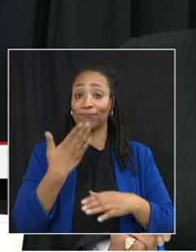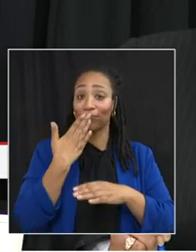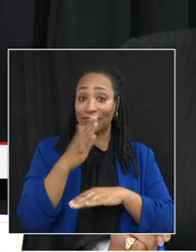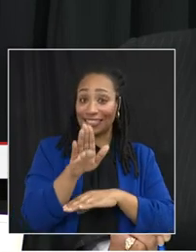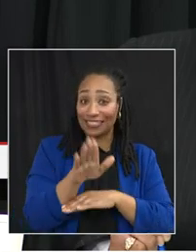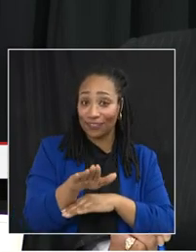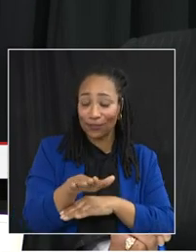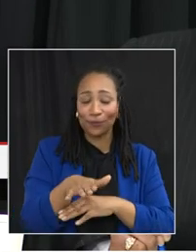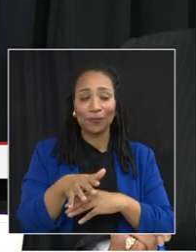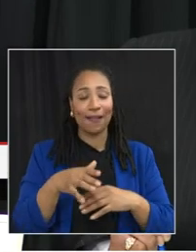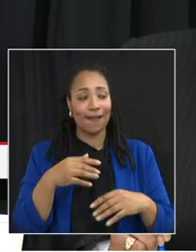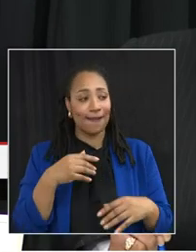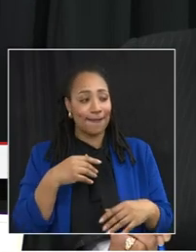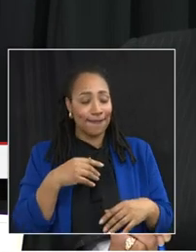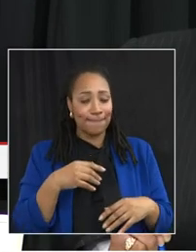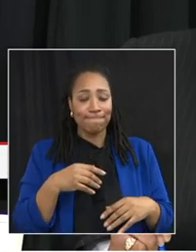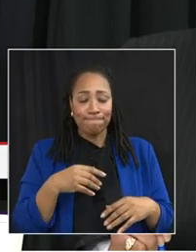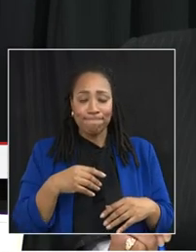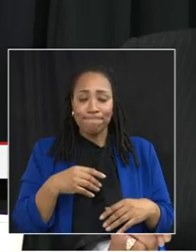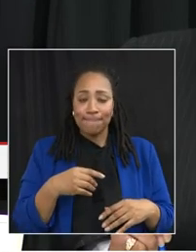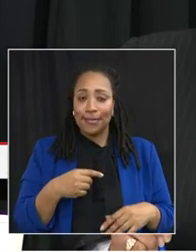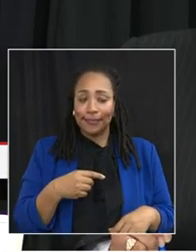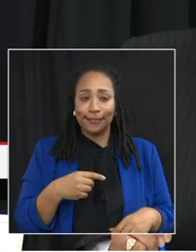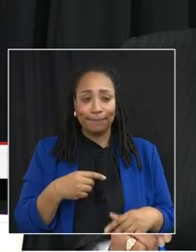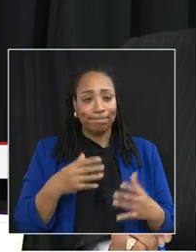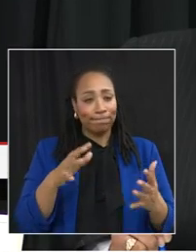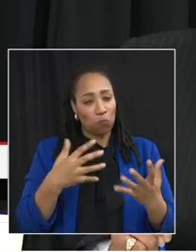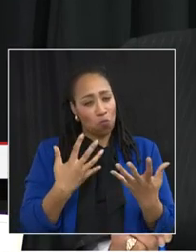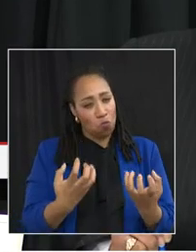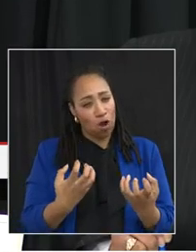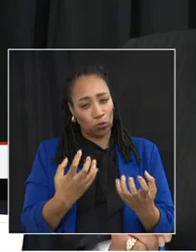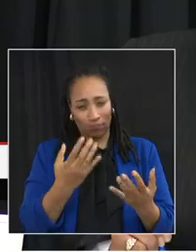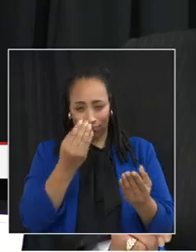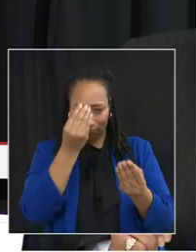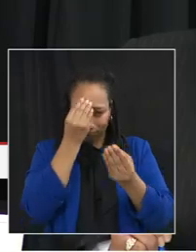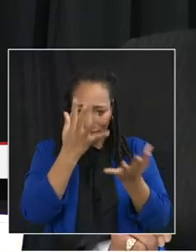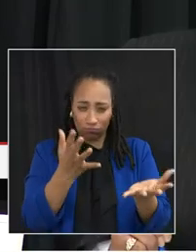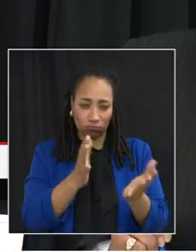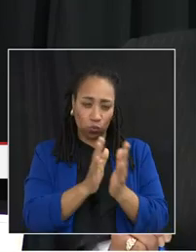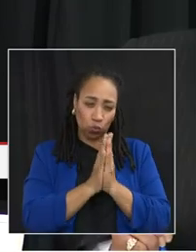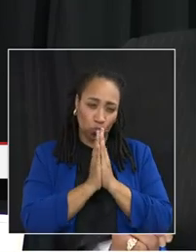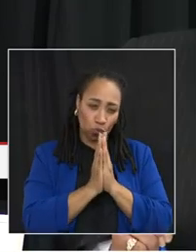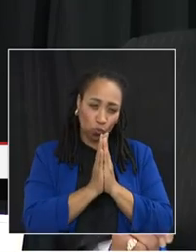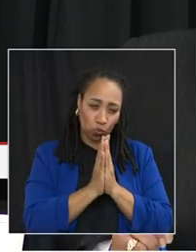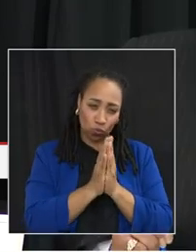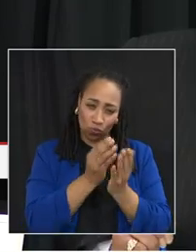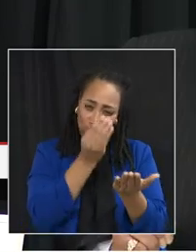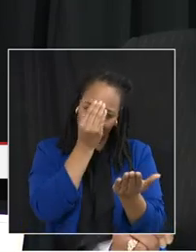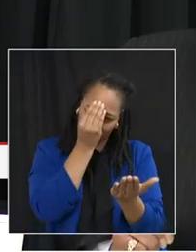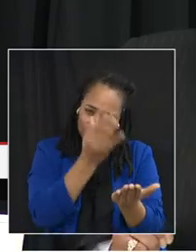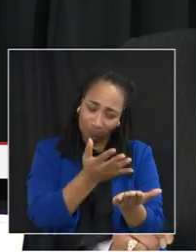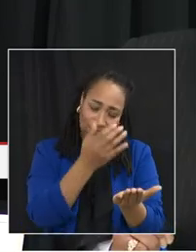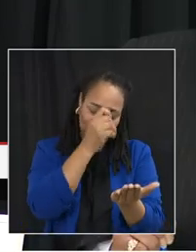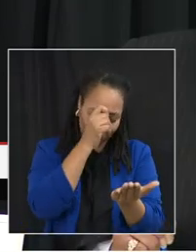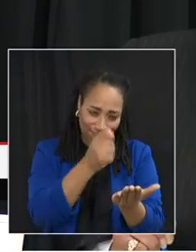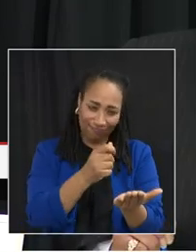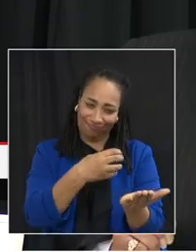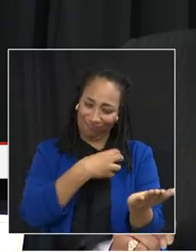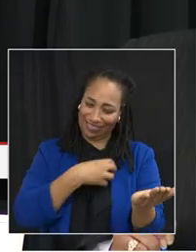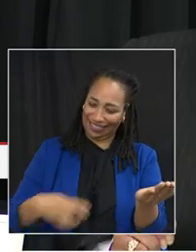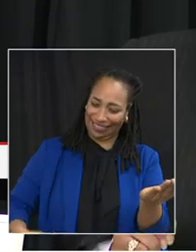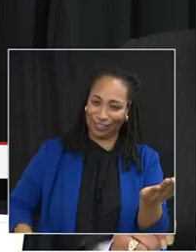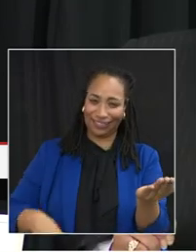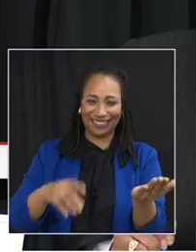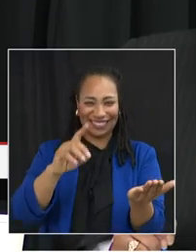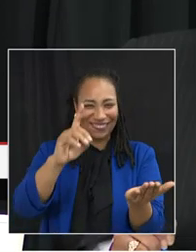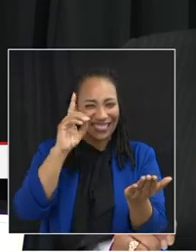I want to salute you for being our dynamic great mayor as a native Washington Thank for you, over thank you. 75 years. We